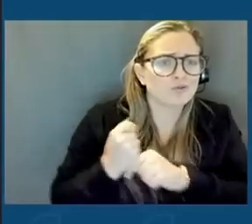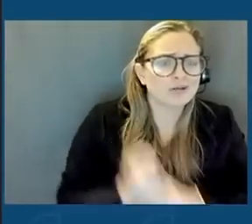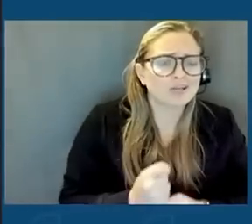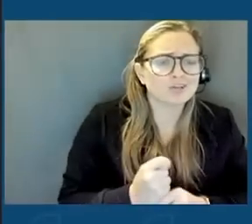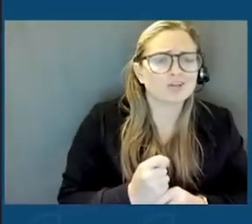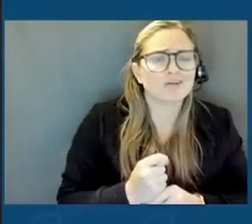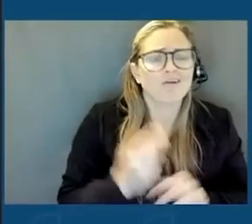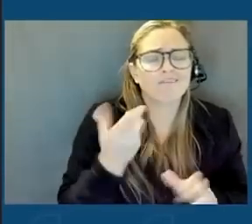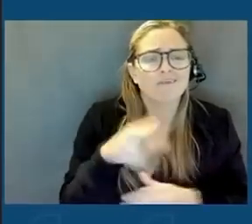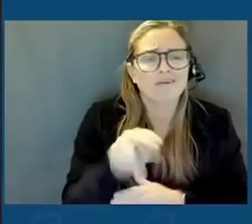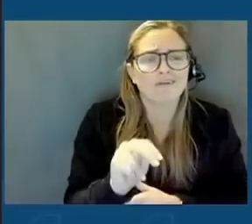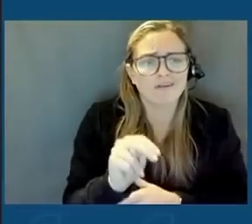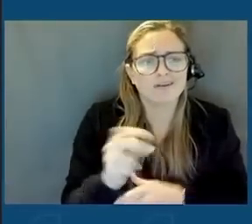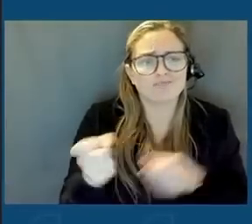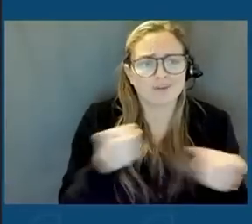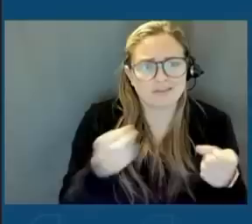regulation.